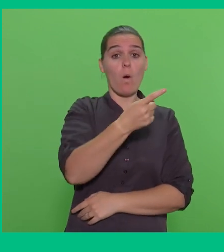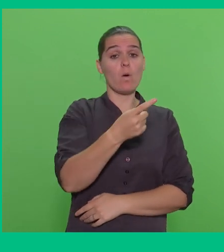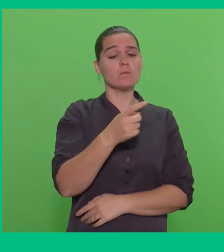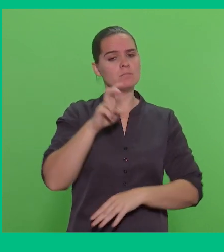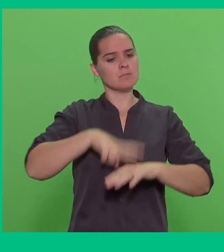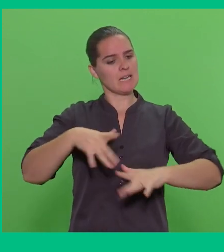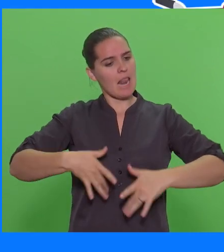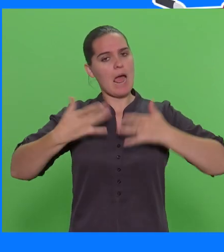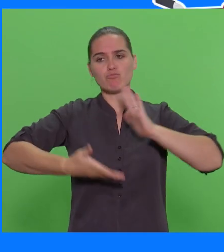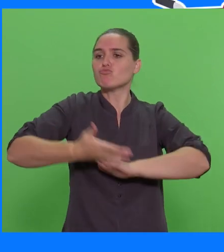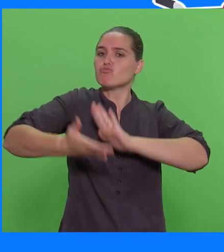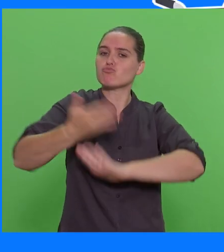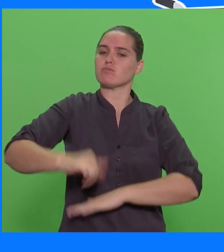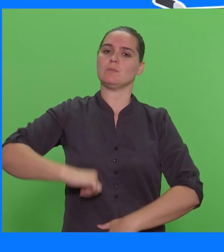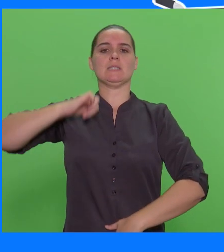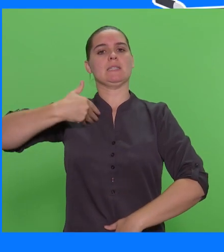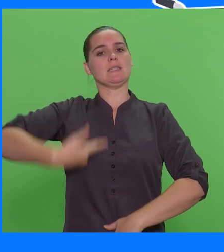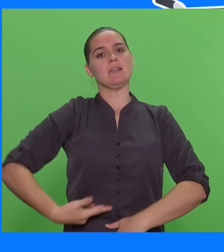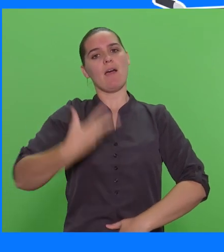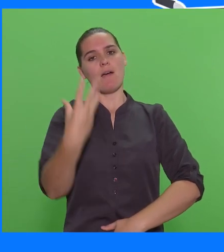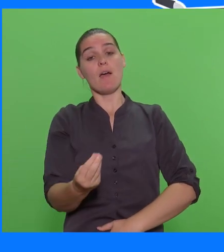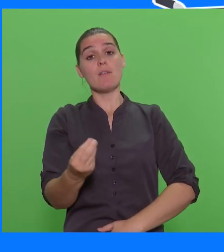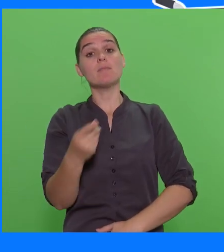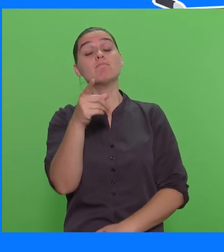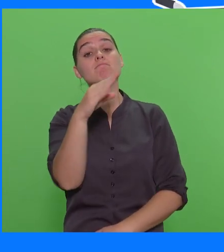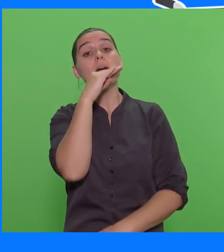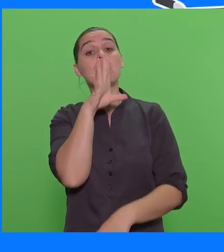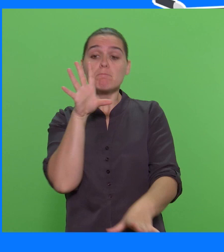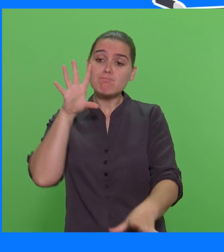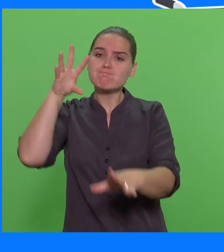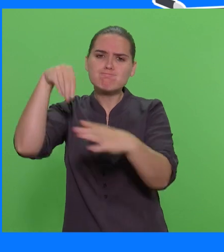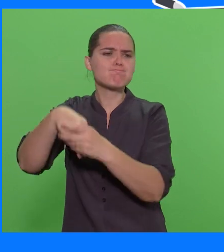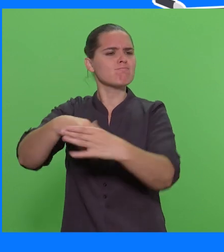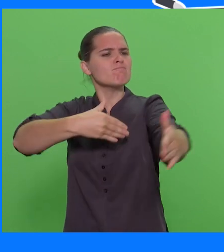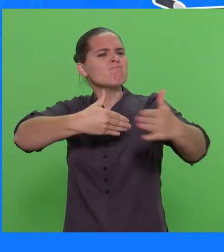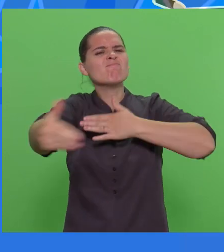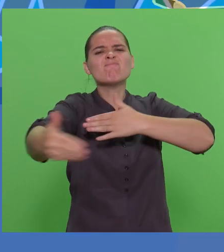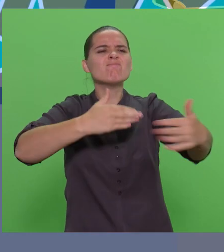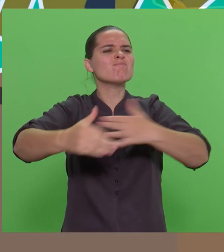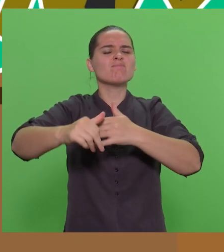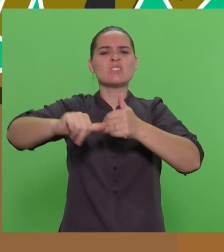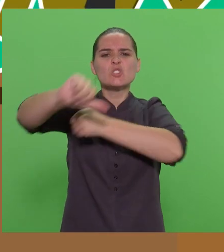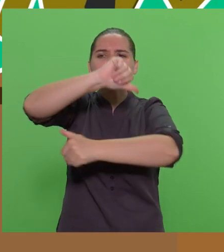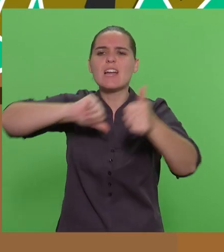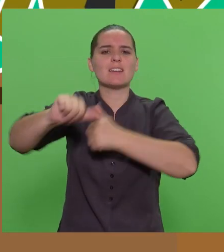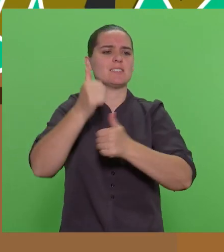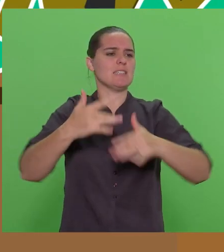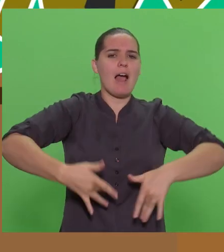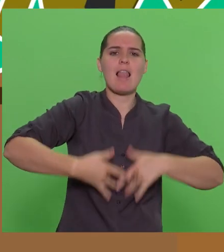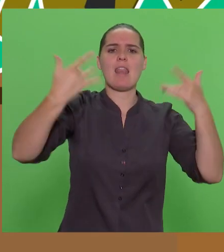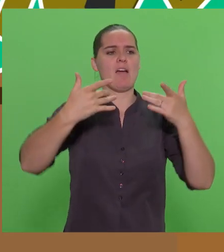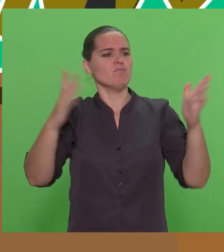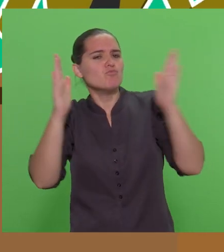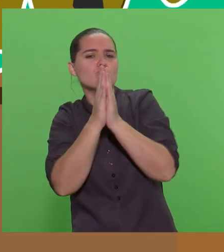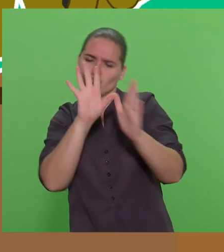and protected. So everyone deserves to live a dignified life. This includes being able to participate in